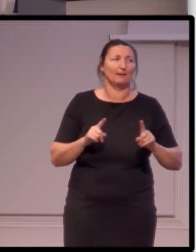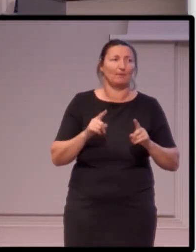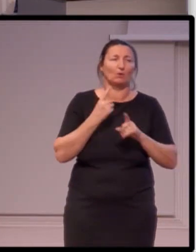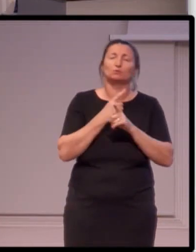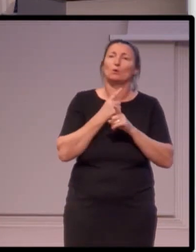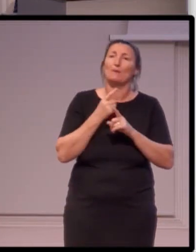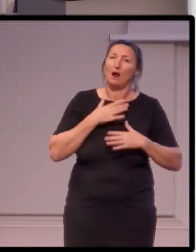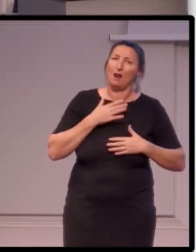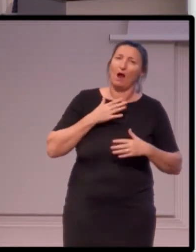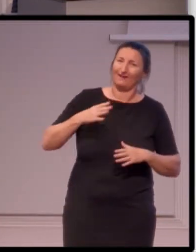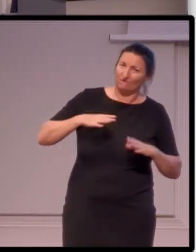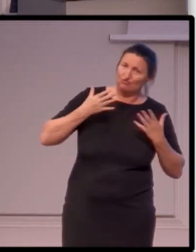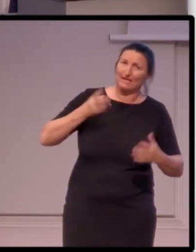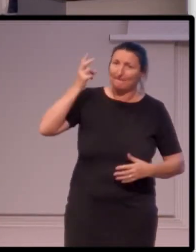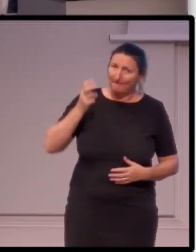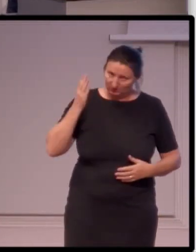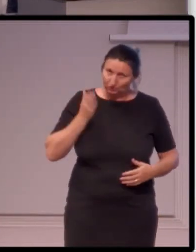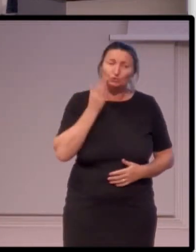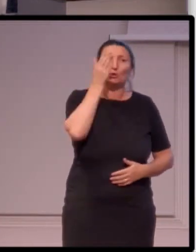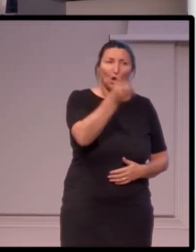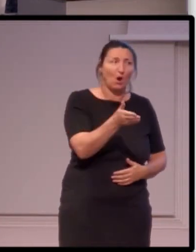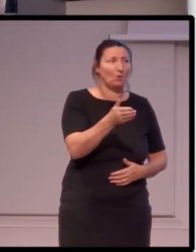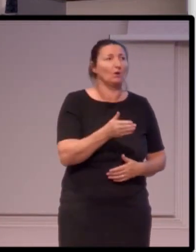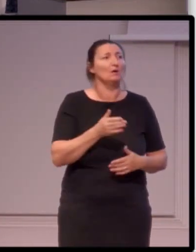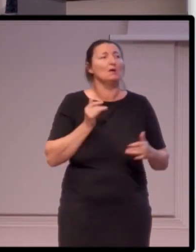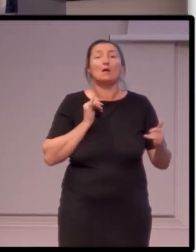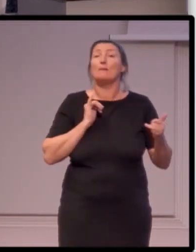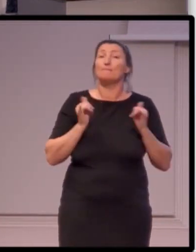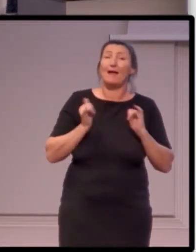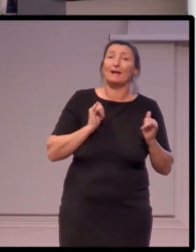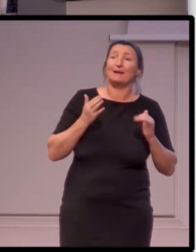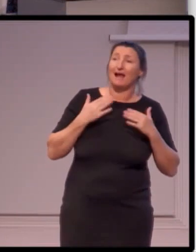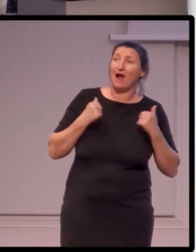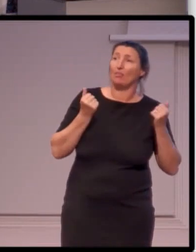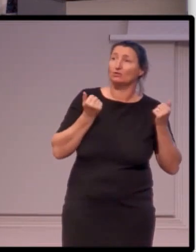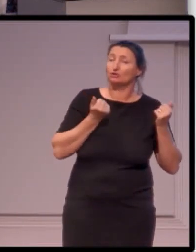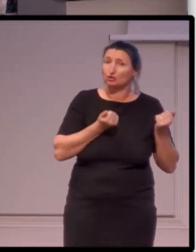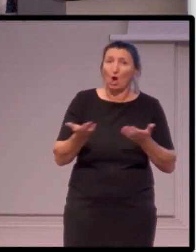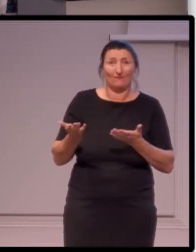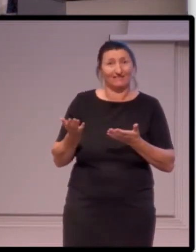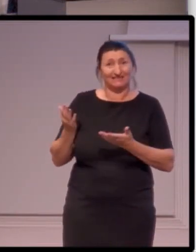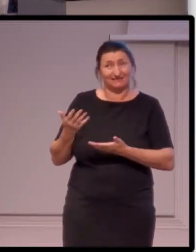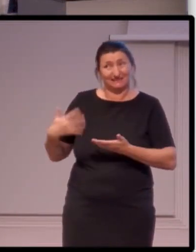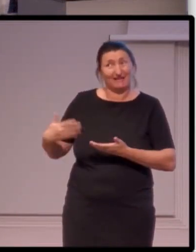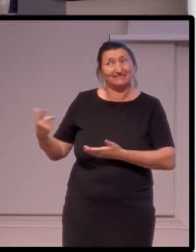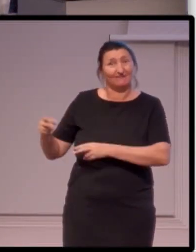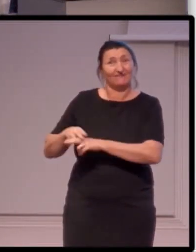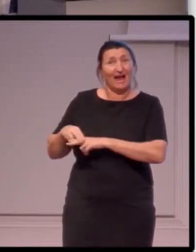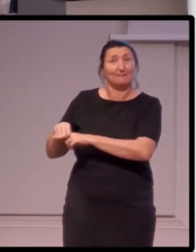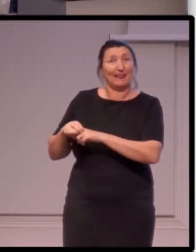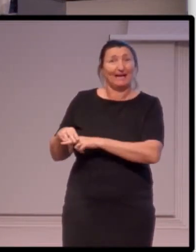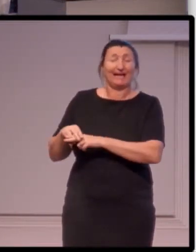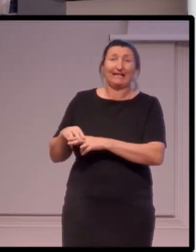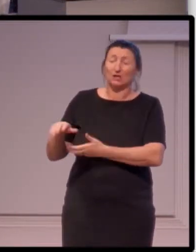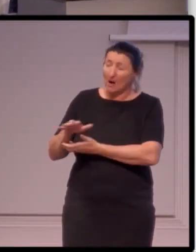get there. So many of them would like to have health services or feel a slight burden on their family, that they've got complex